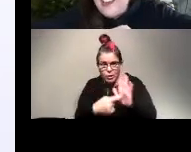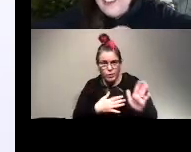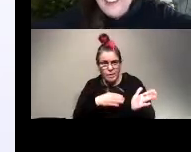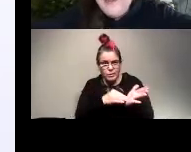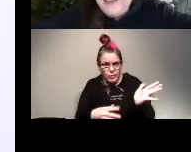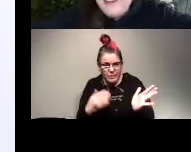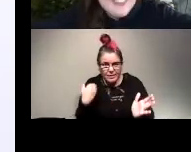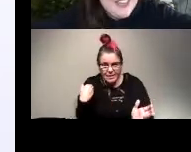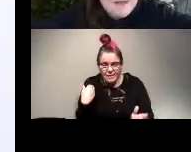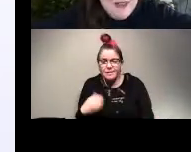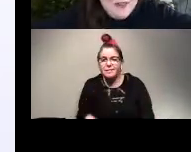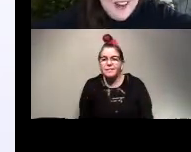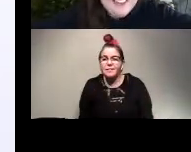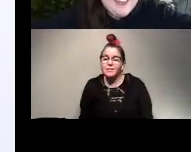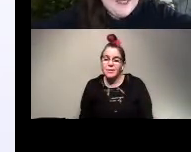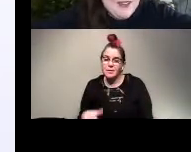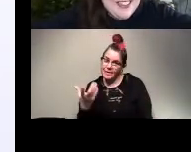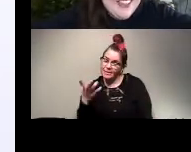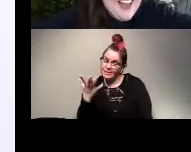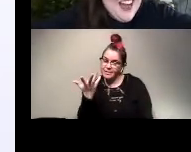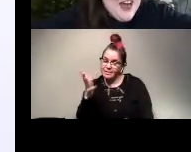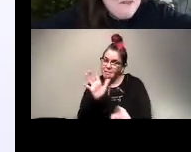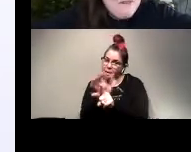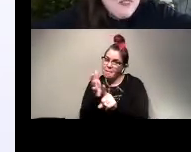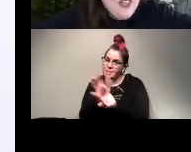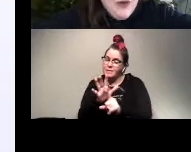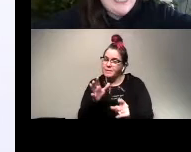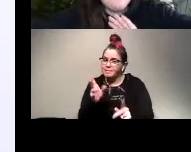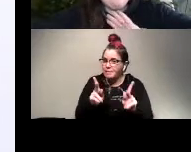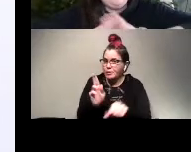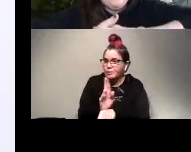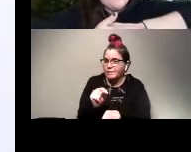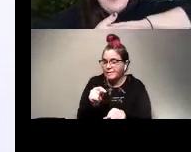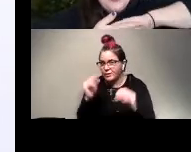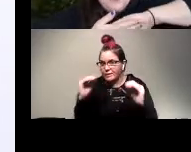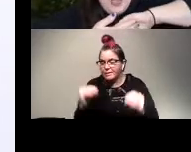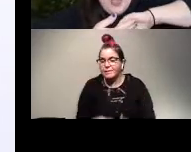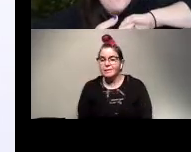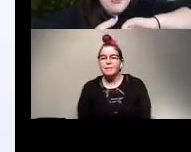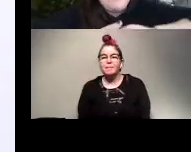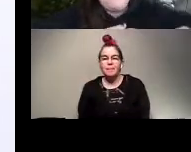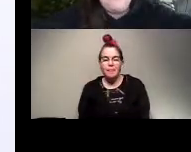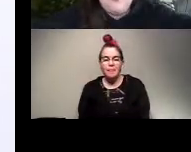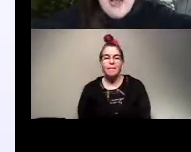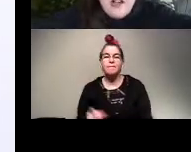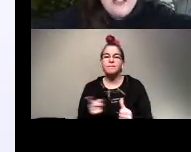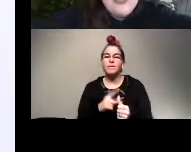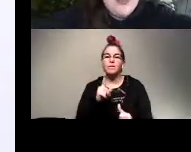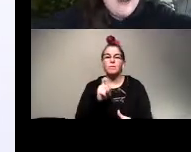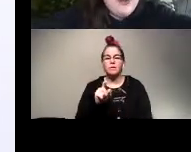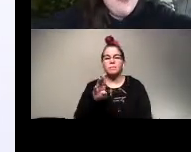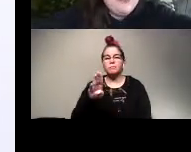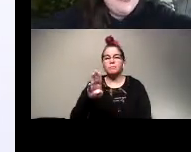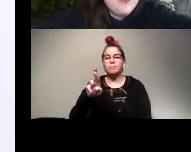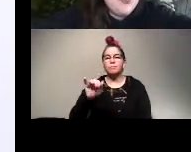apparently it's made the rounds. That's amazing. Okay, so the first question we have is from Brielle,